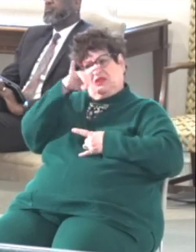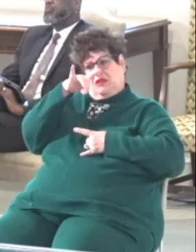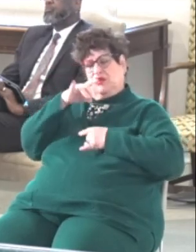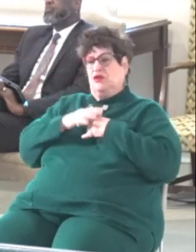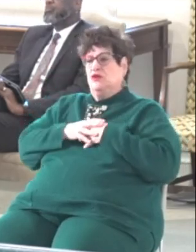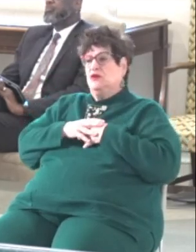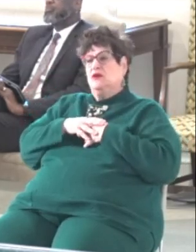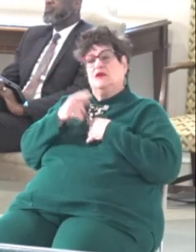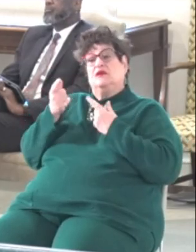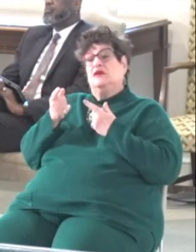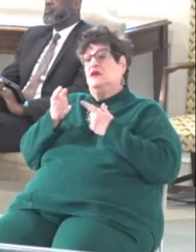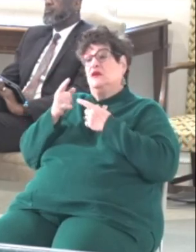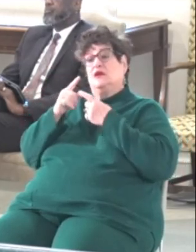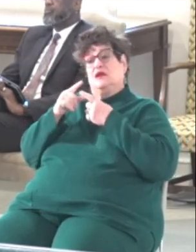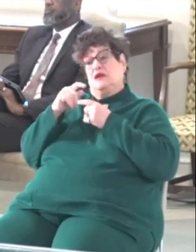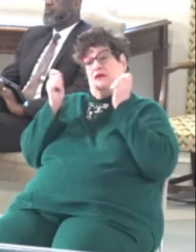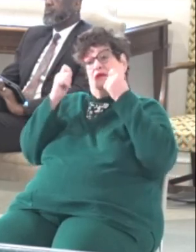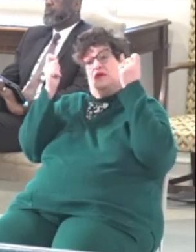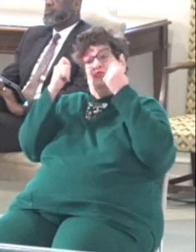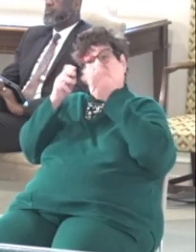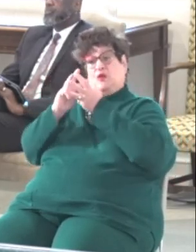in the seasons also